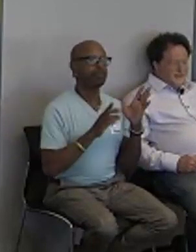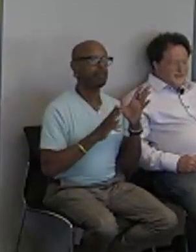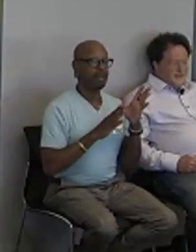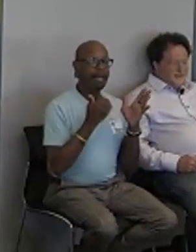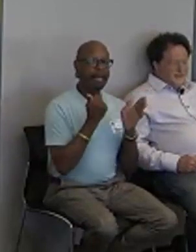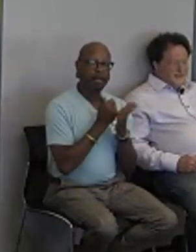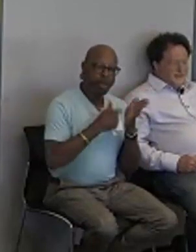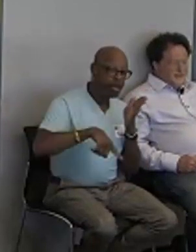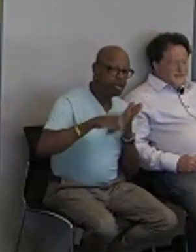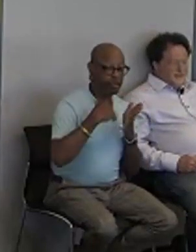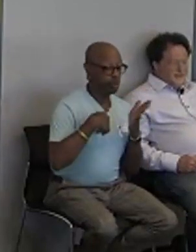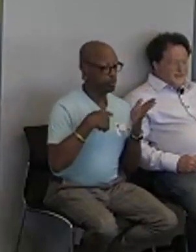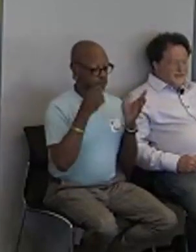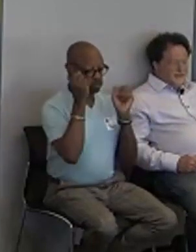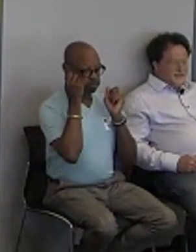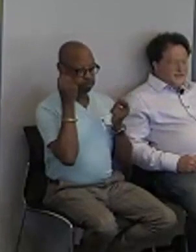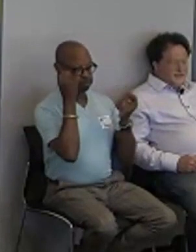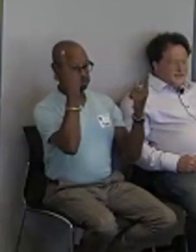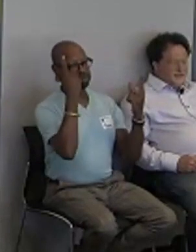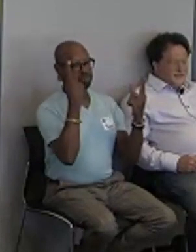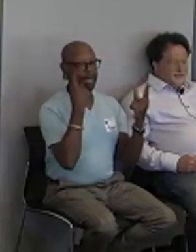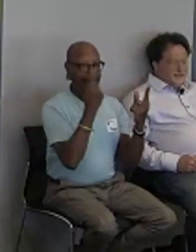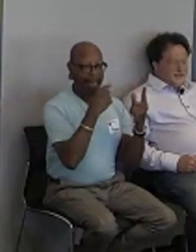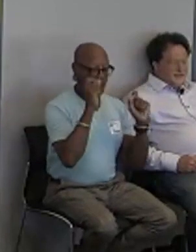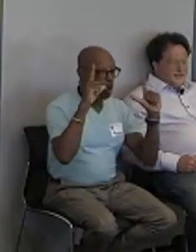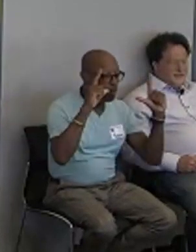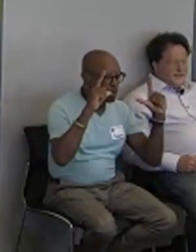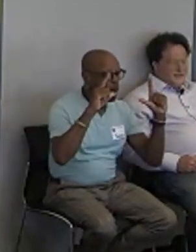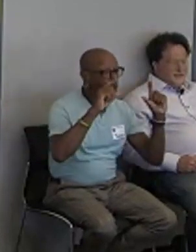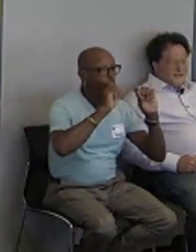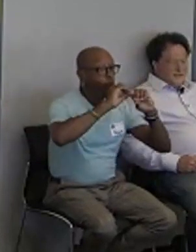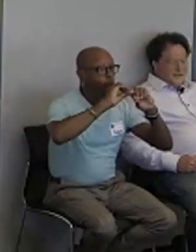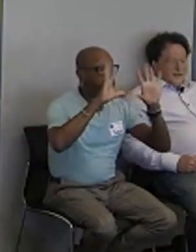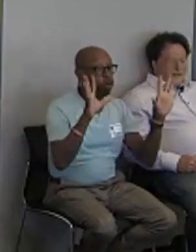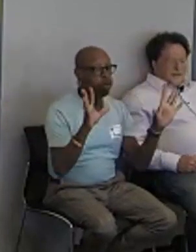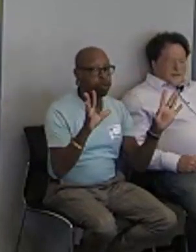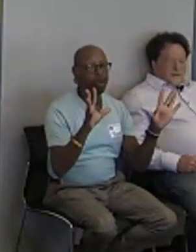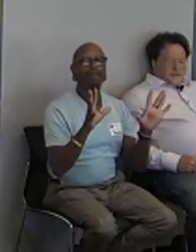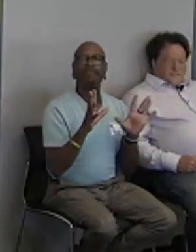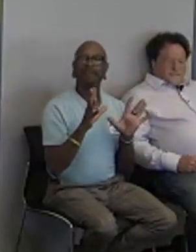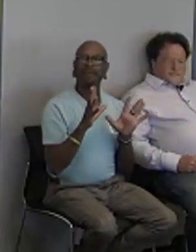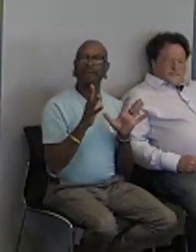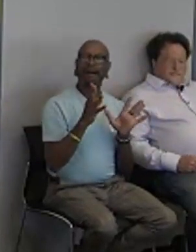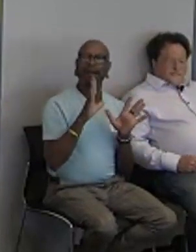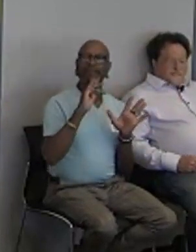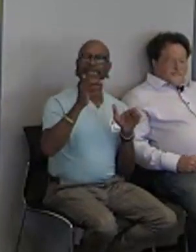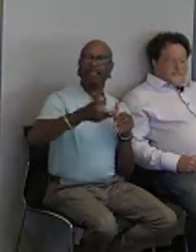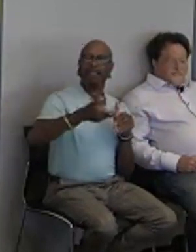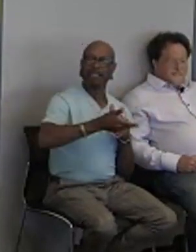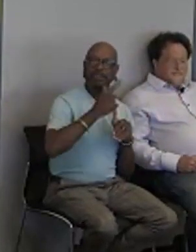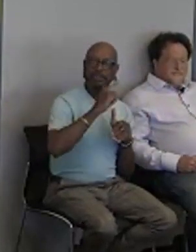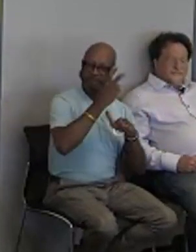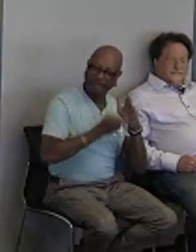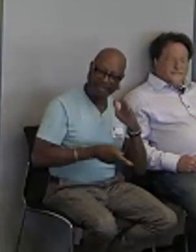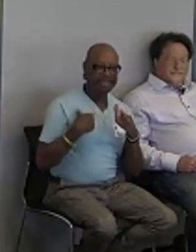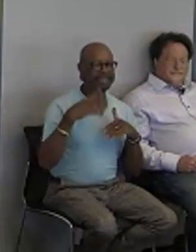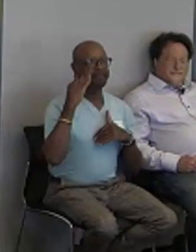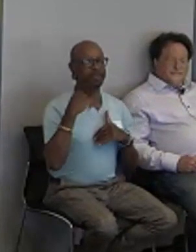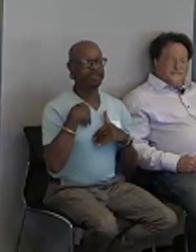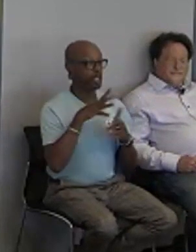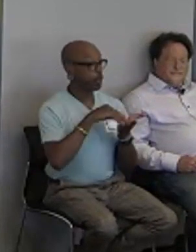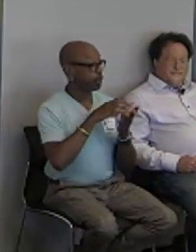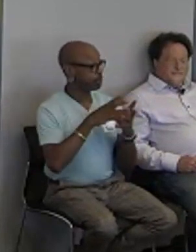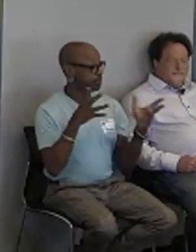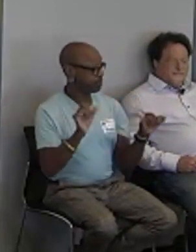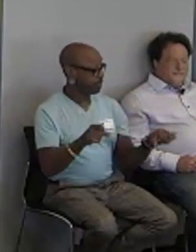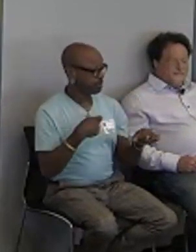even eye-opening. So I encourage you to fully immerse yourselves in the experiences and learn as much as you can. Ask